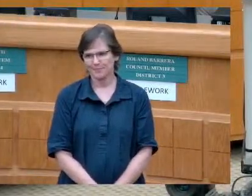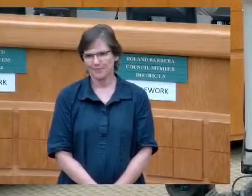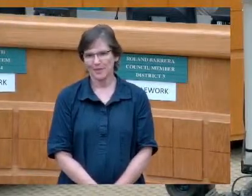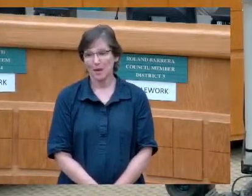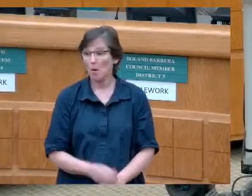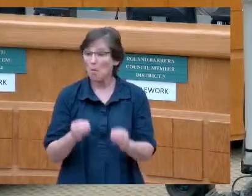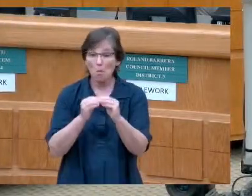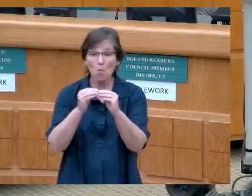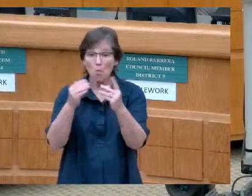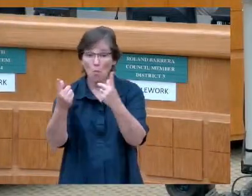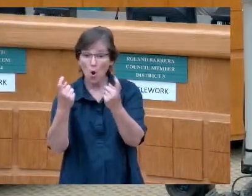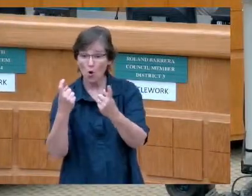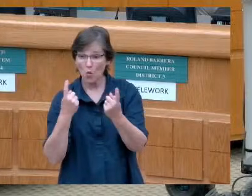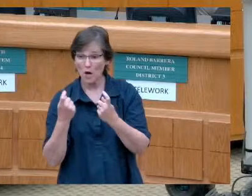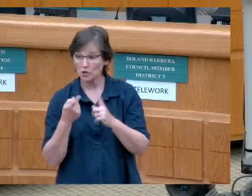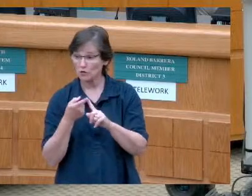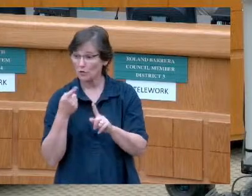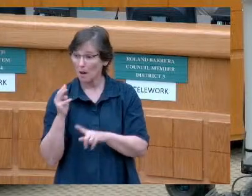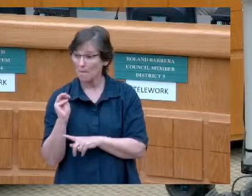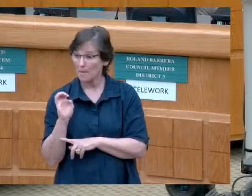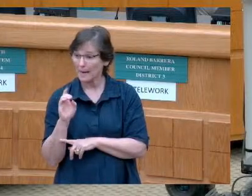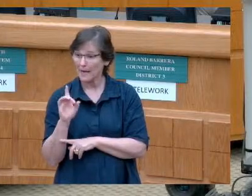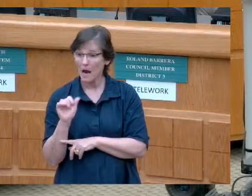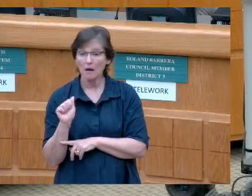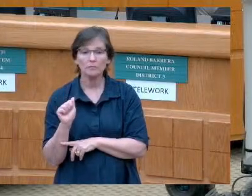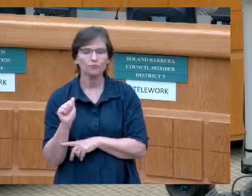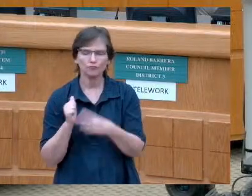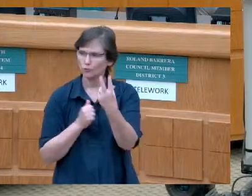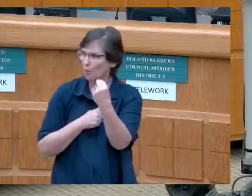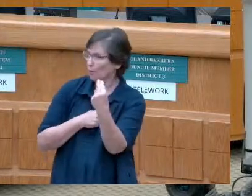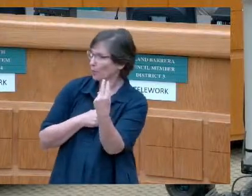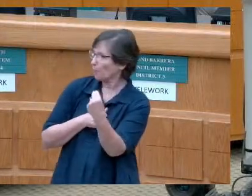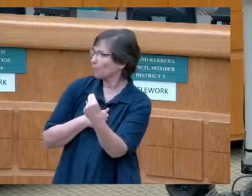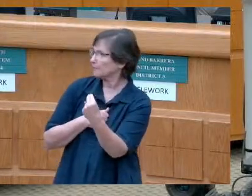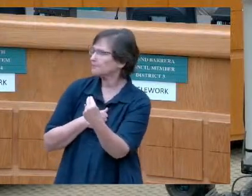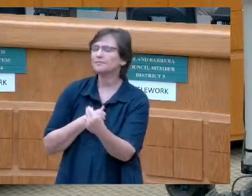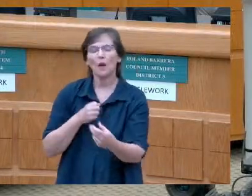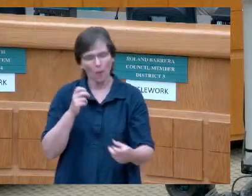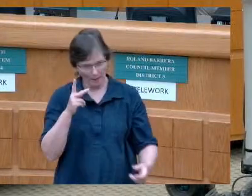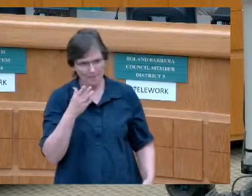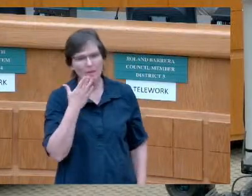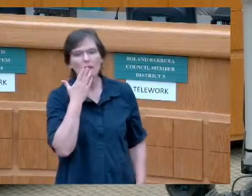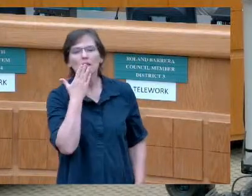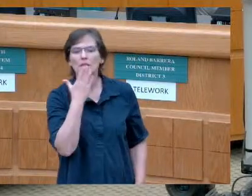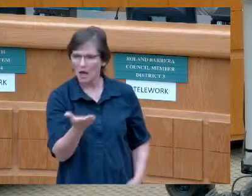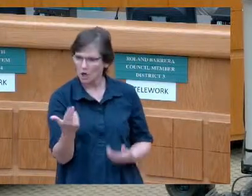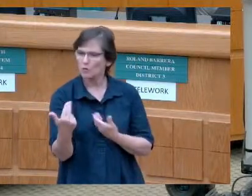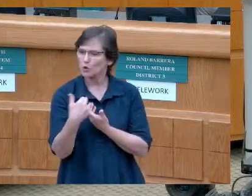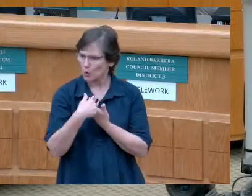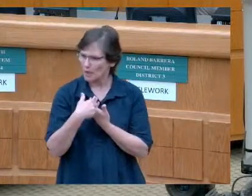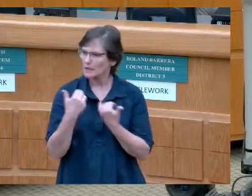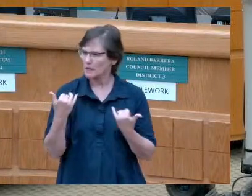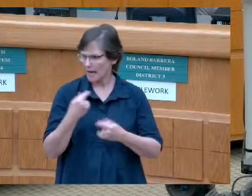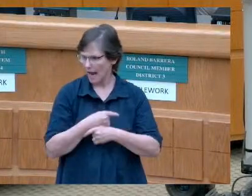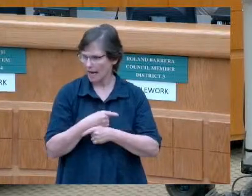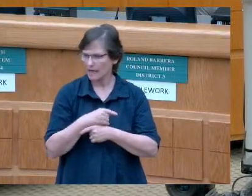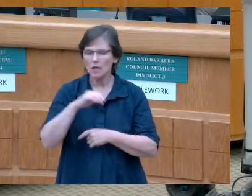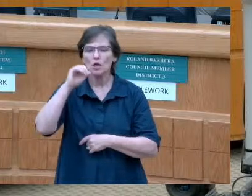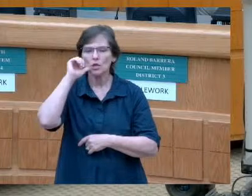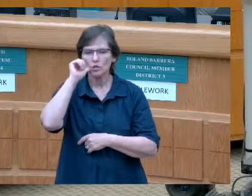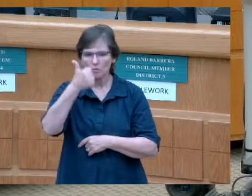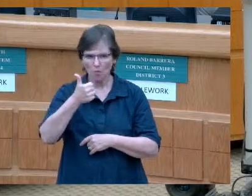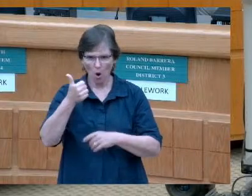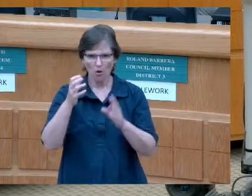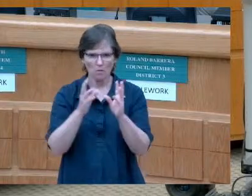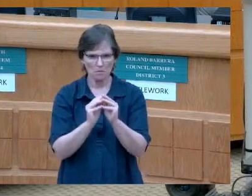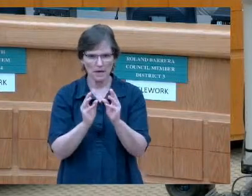Any other questions? All right, well, I want to thank you for joining us today. Tomorrow will be at 5